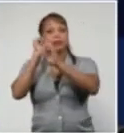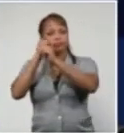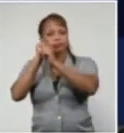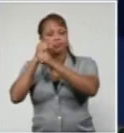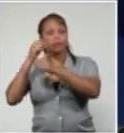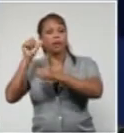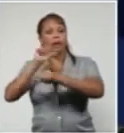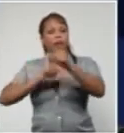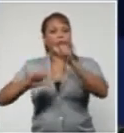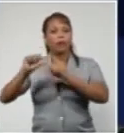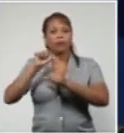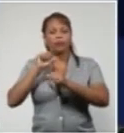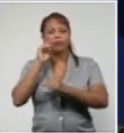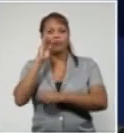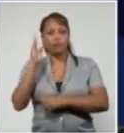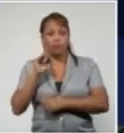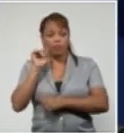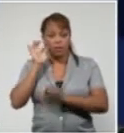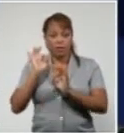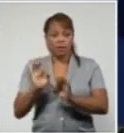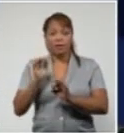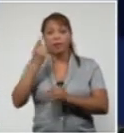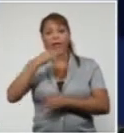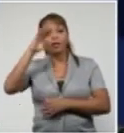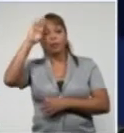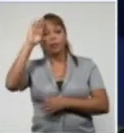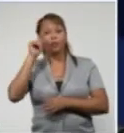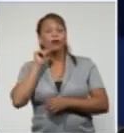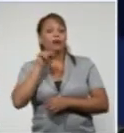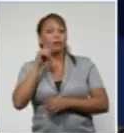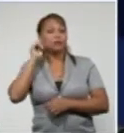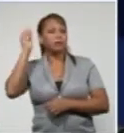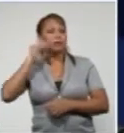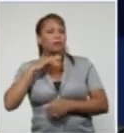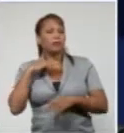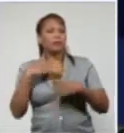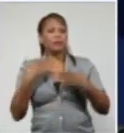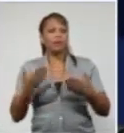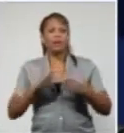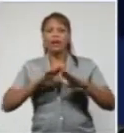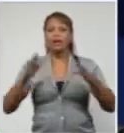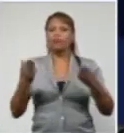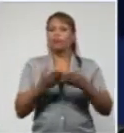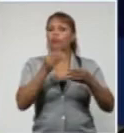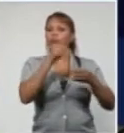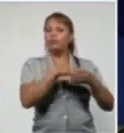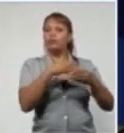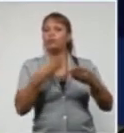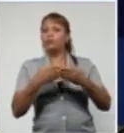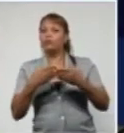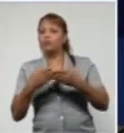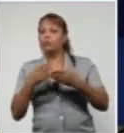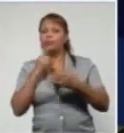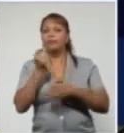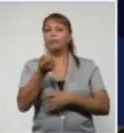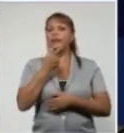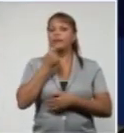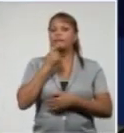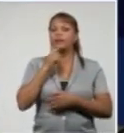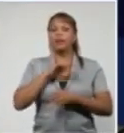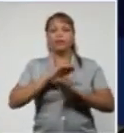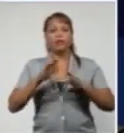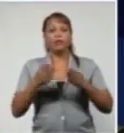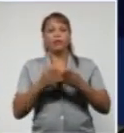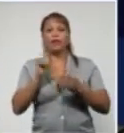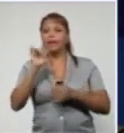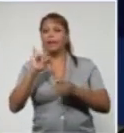6,807 samples in our various molecular biology laboratories. Samples were processed at